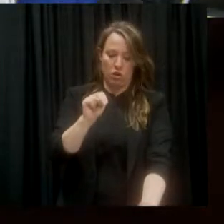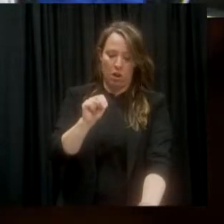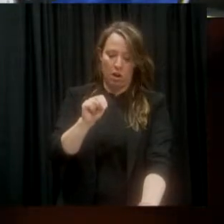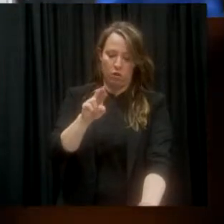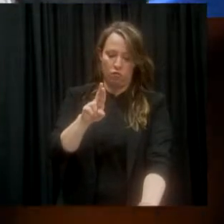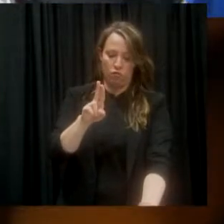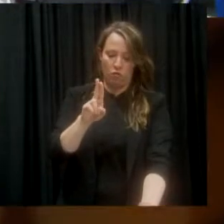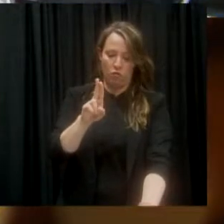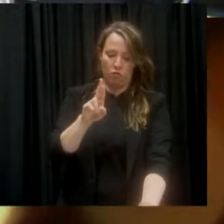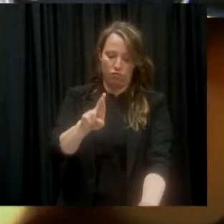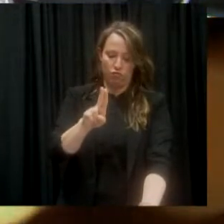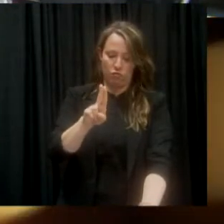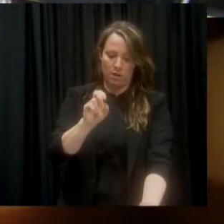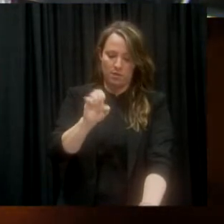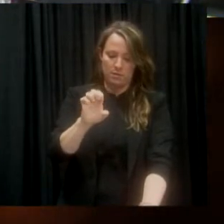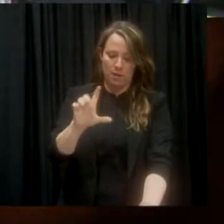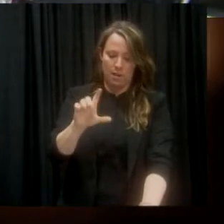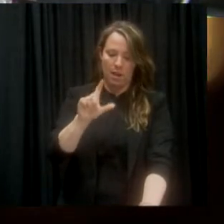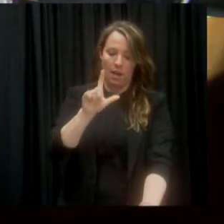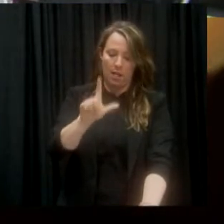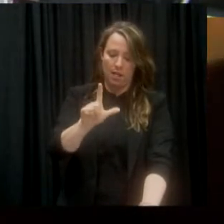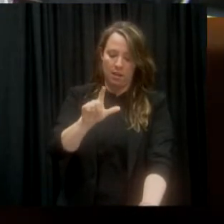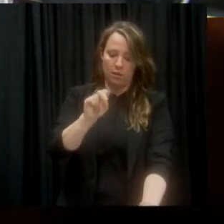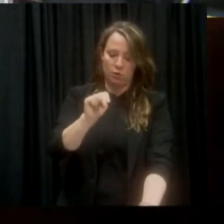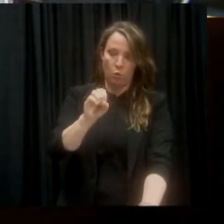Sean Russell L. Nono.